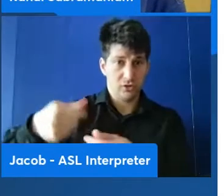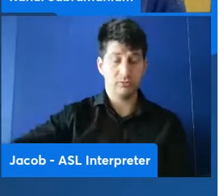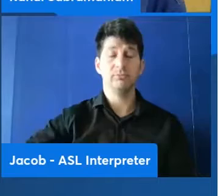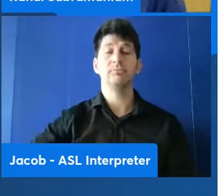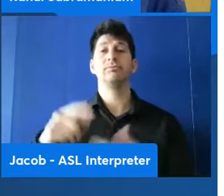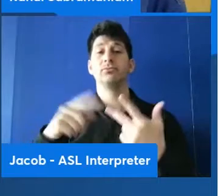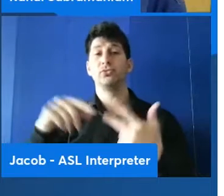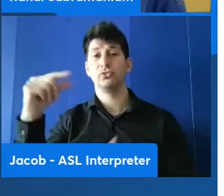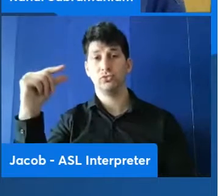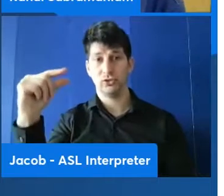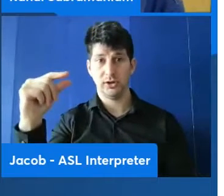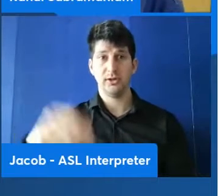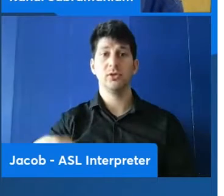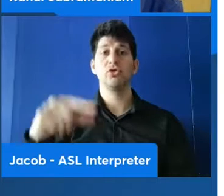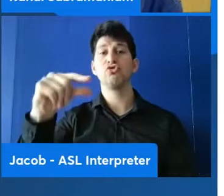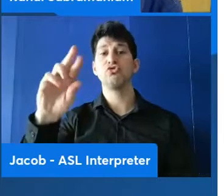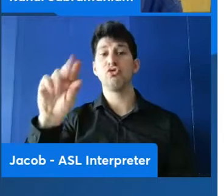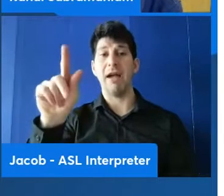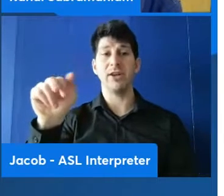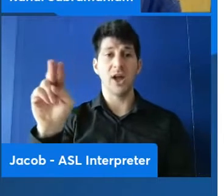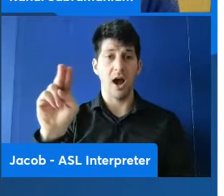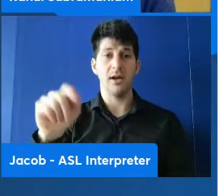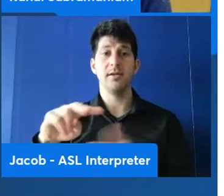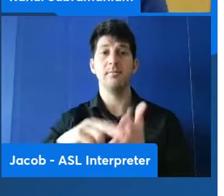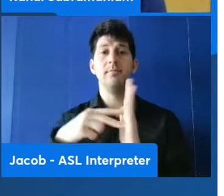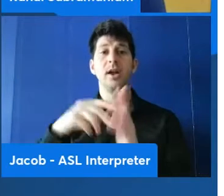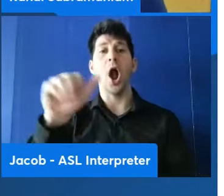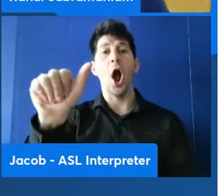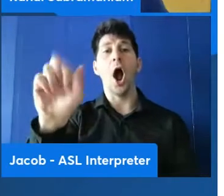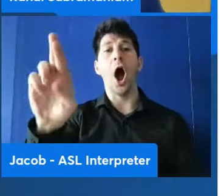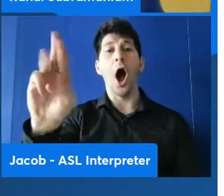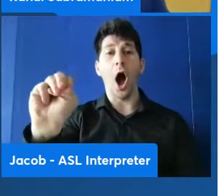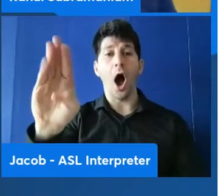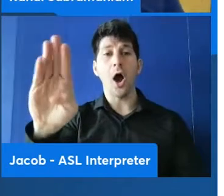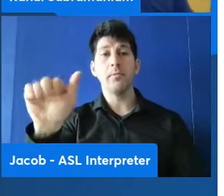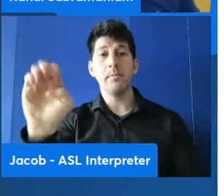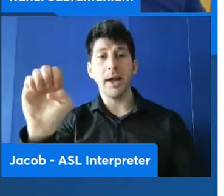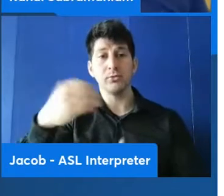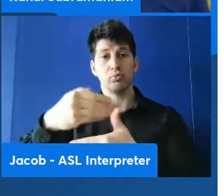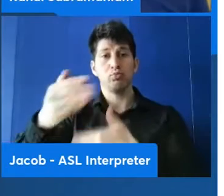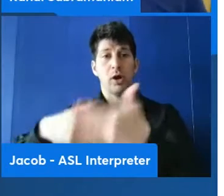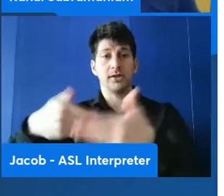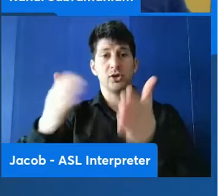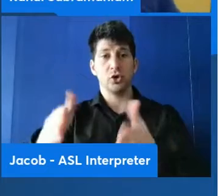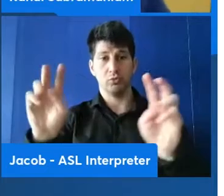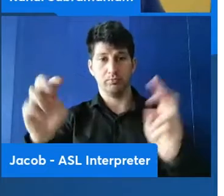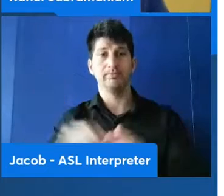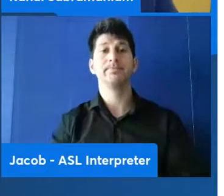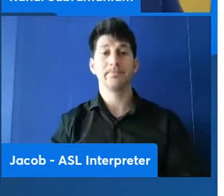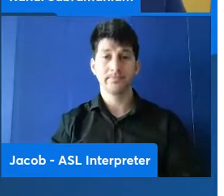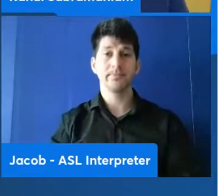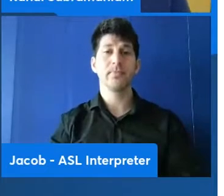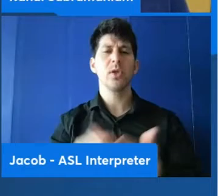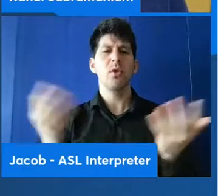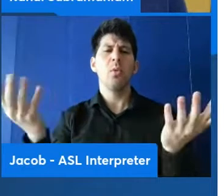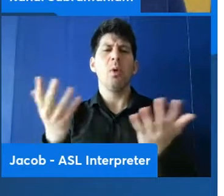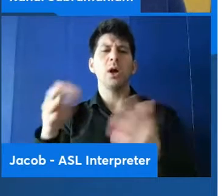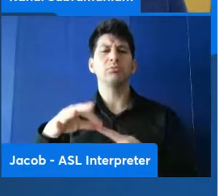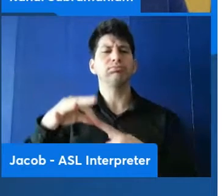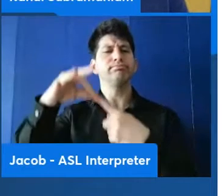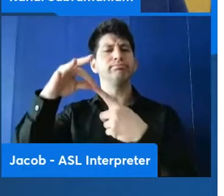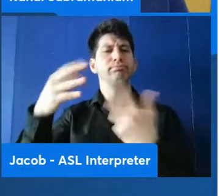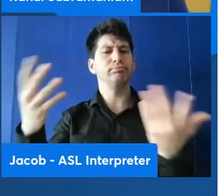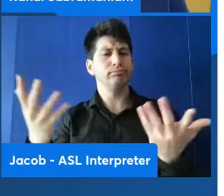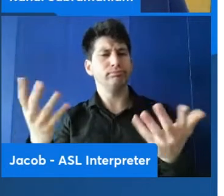G is Graviton, so the ARM-based processor. So what's special about this one?